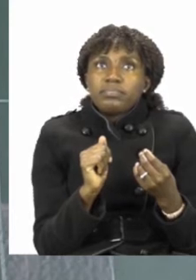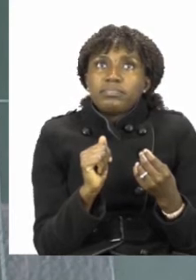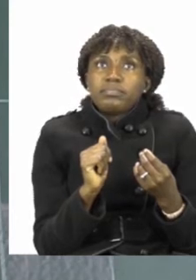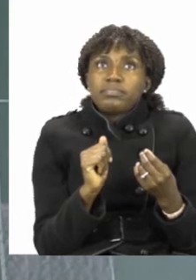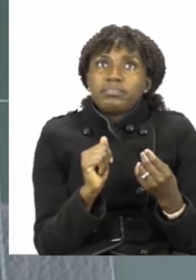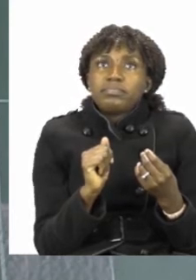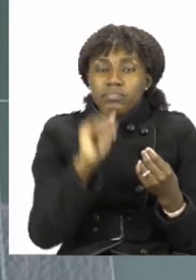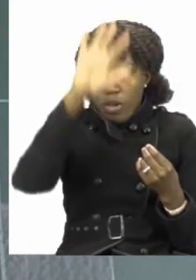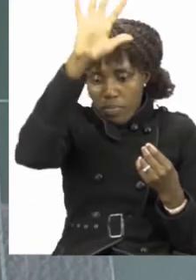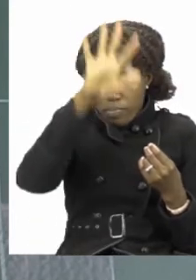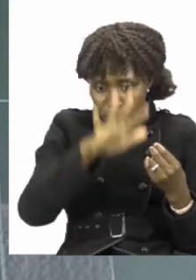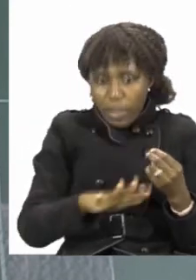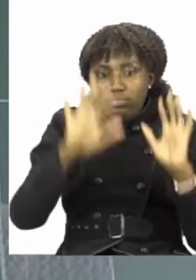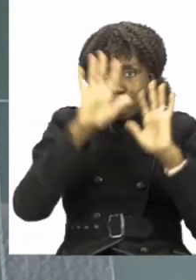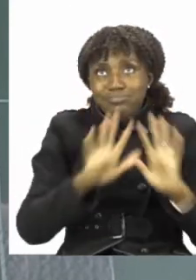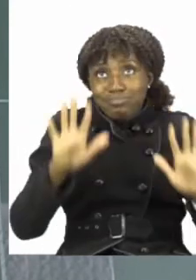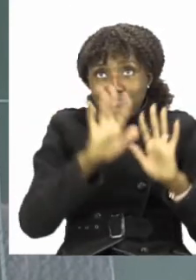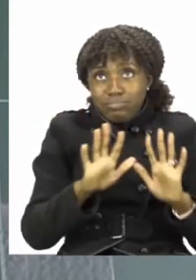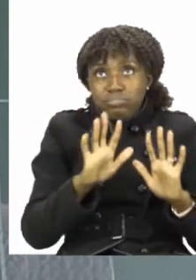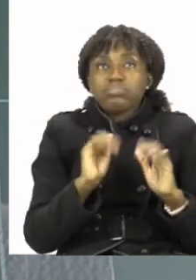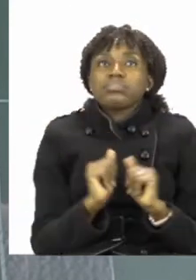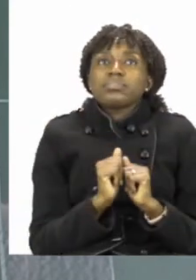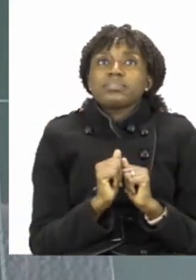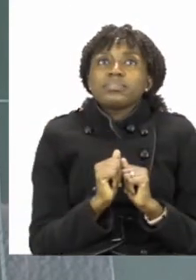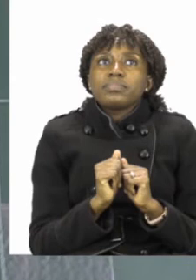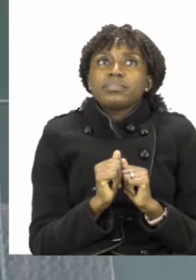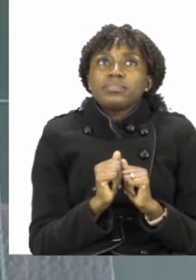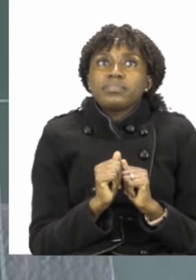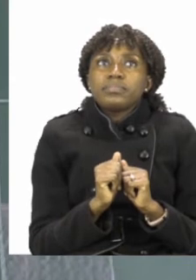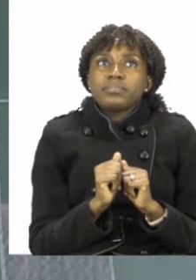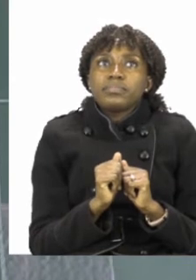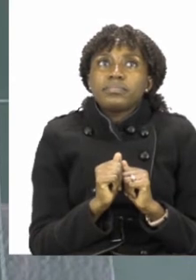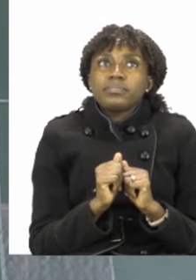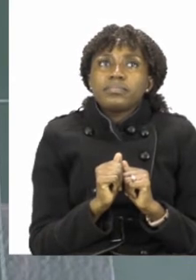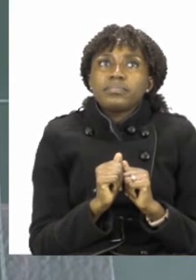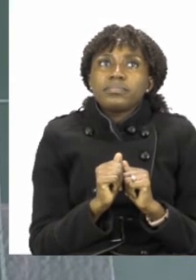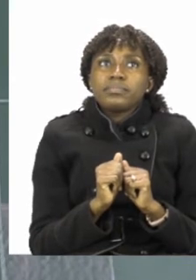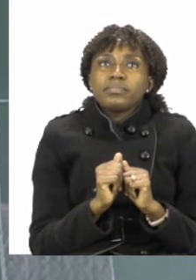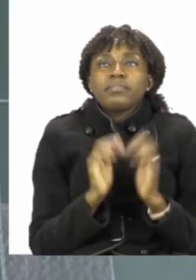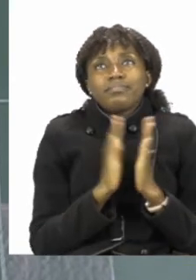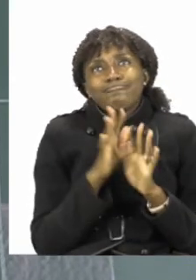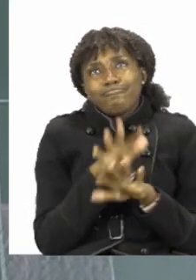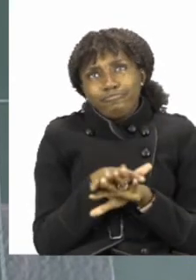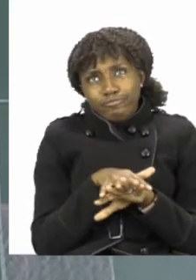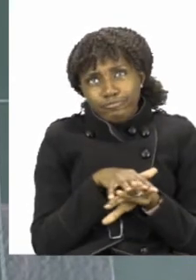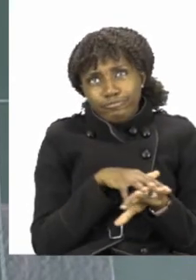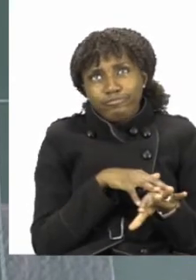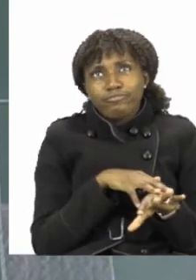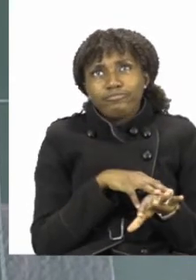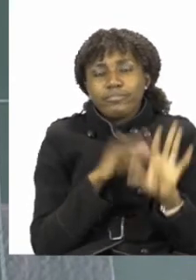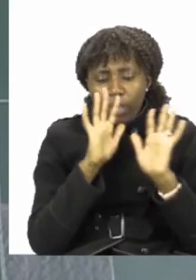So all this belongs to the roses, as shown here. Take your time with the coloring, make